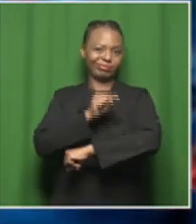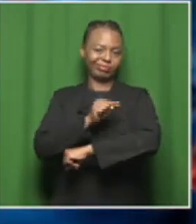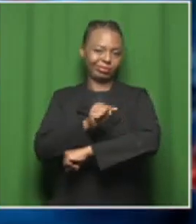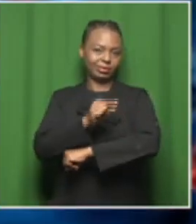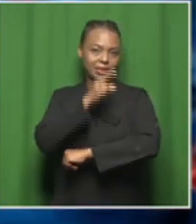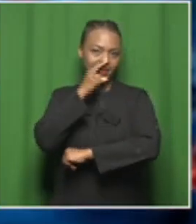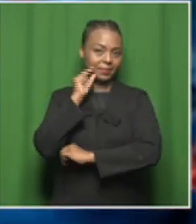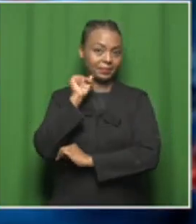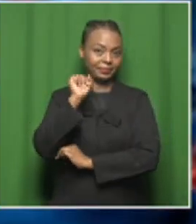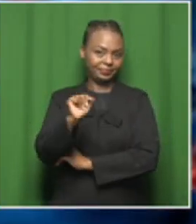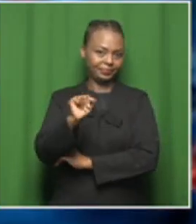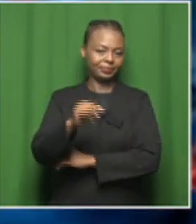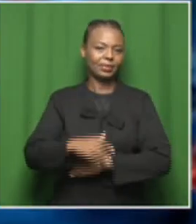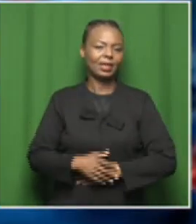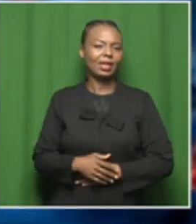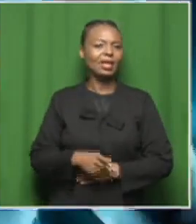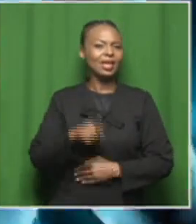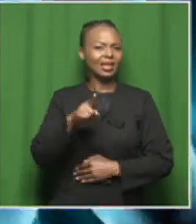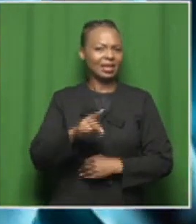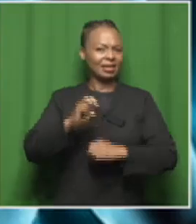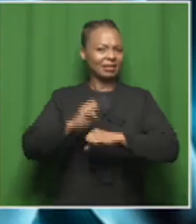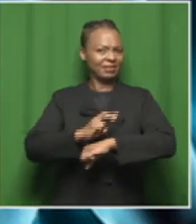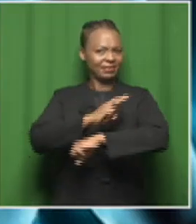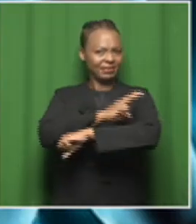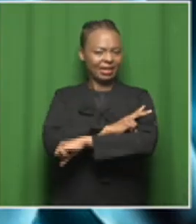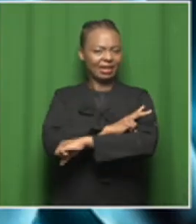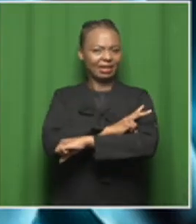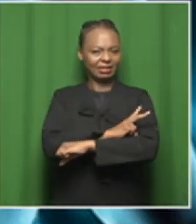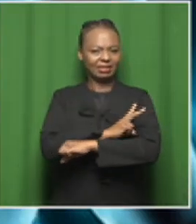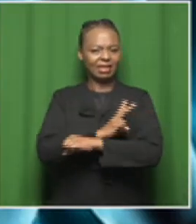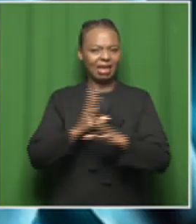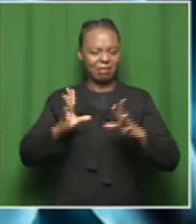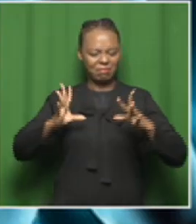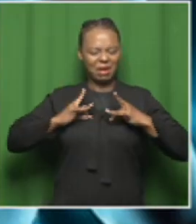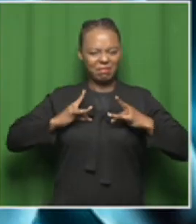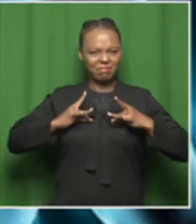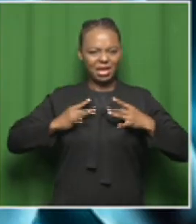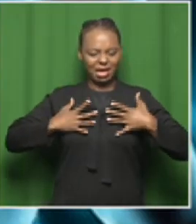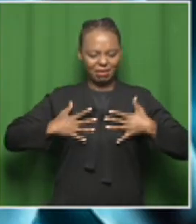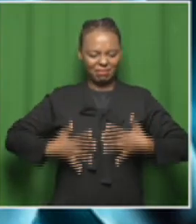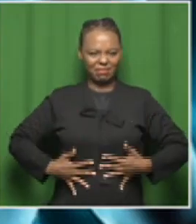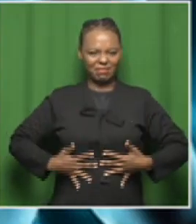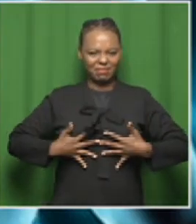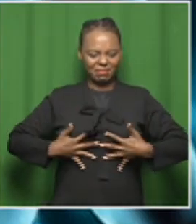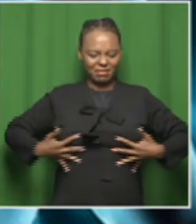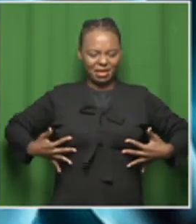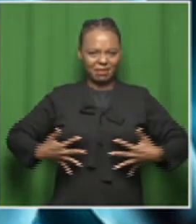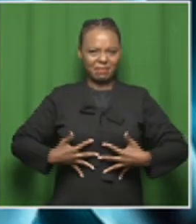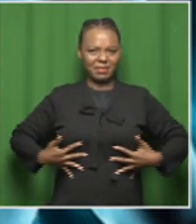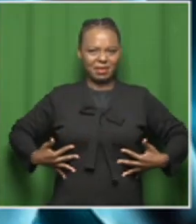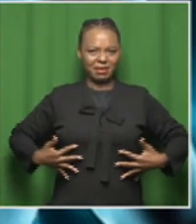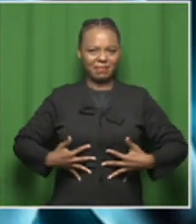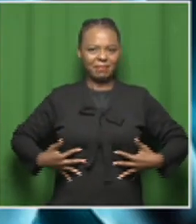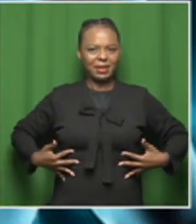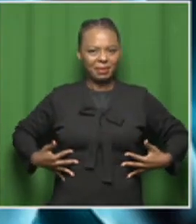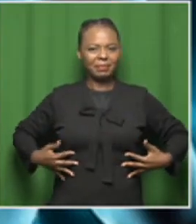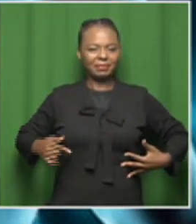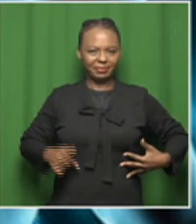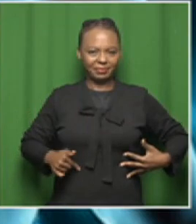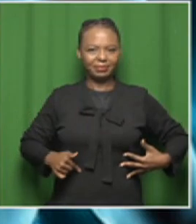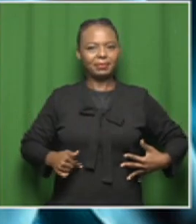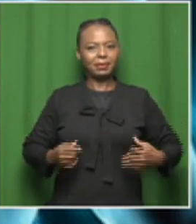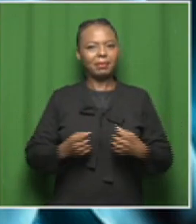Metapneumovirus, is a type of virus that affects the respiratory system and is also a common cause of respiratory